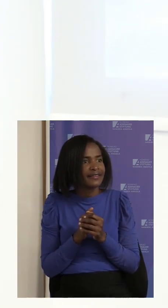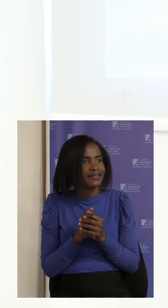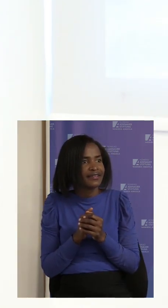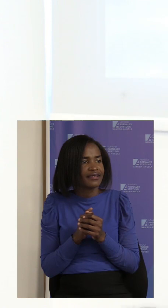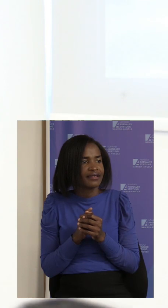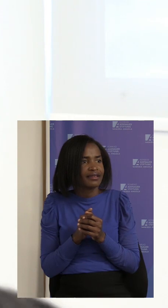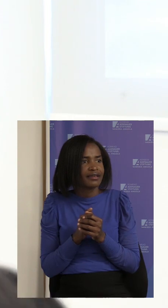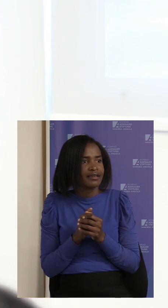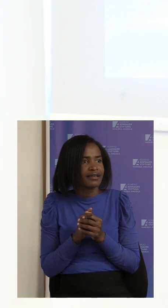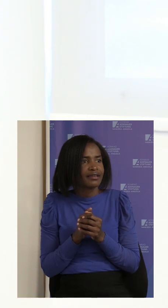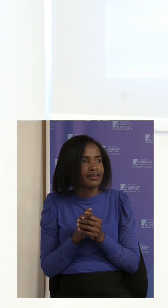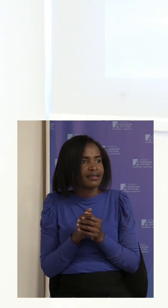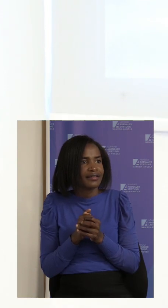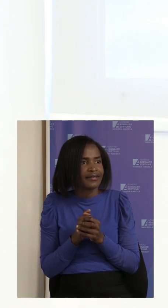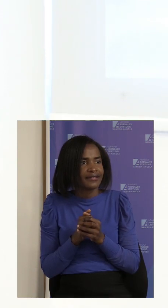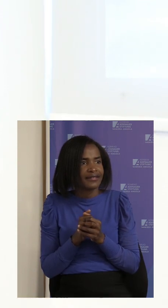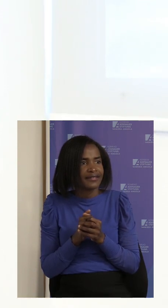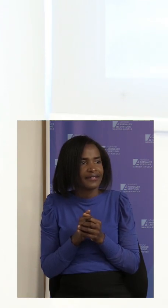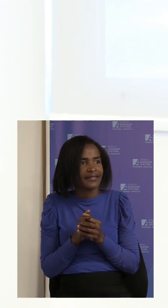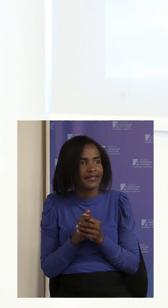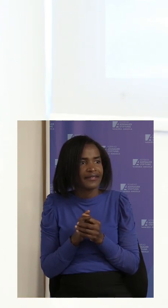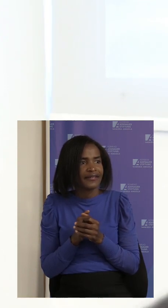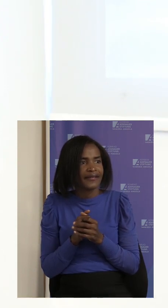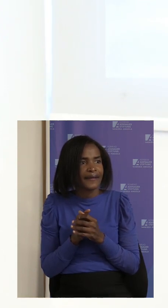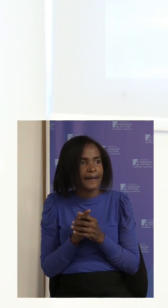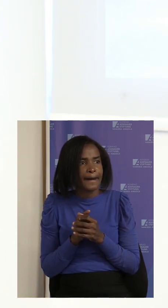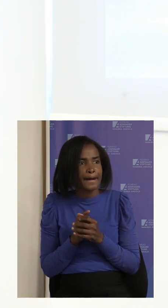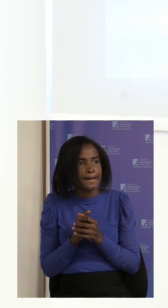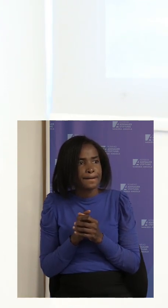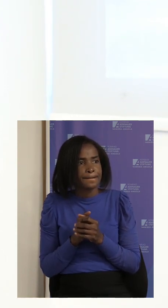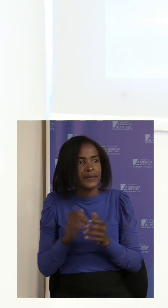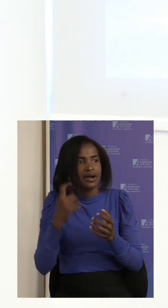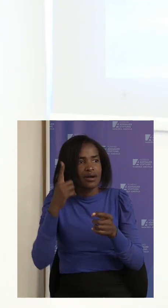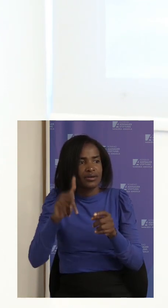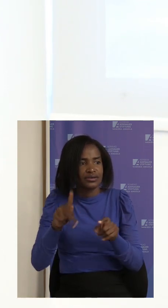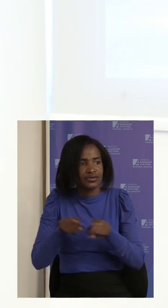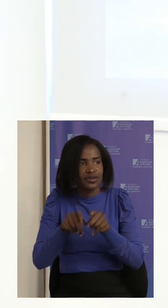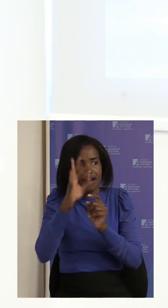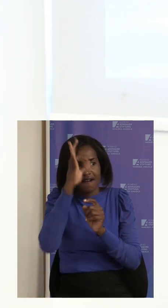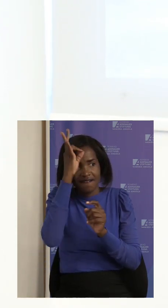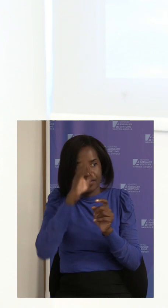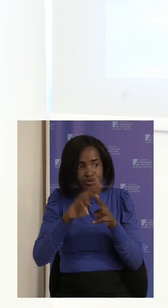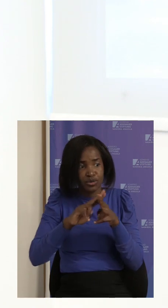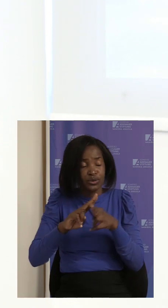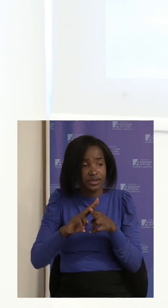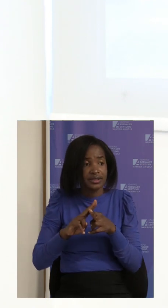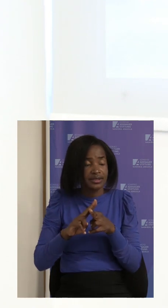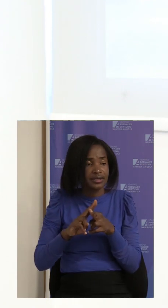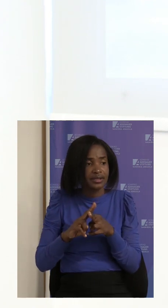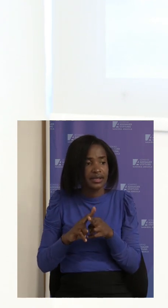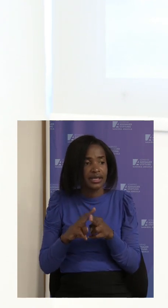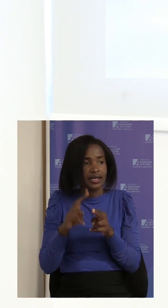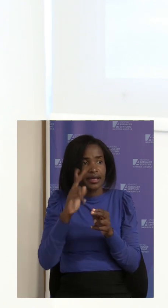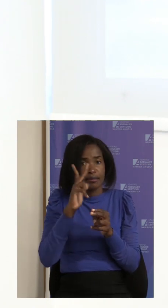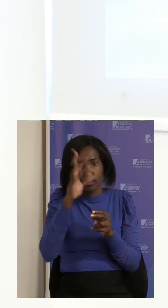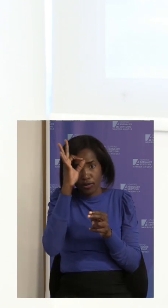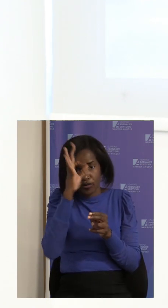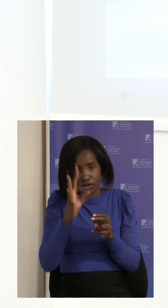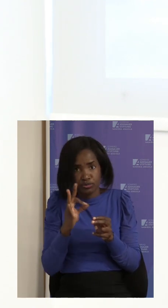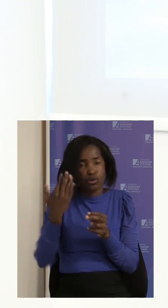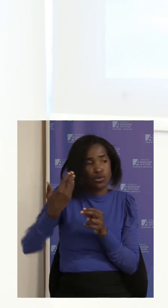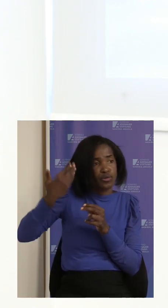device around my head. Yes, also for our Facebook users that have in